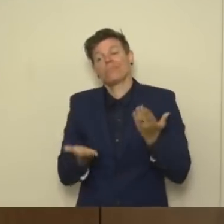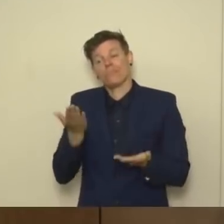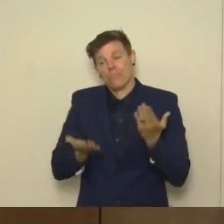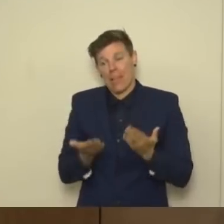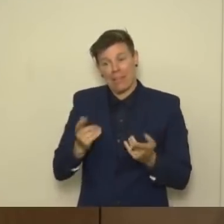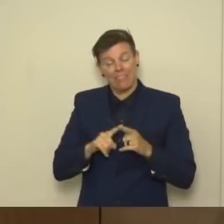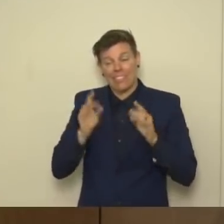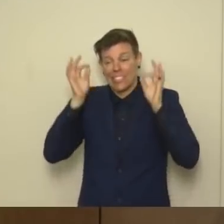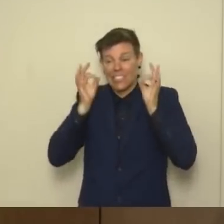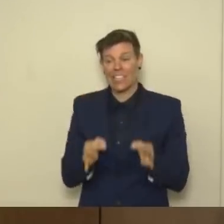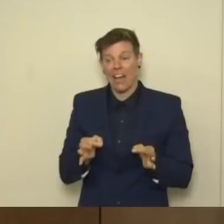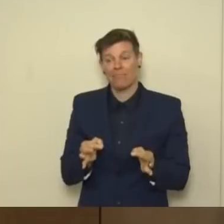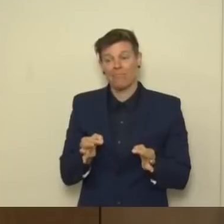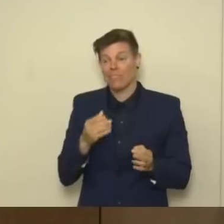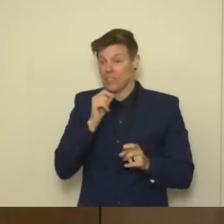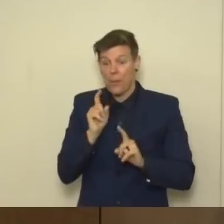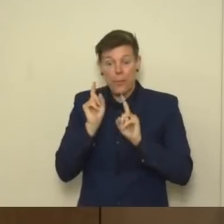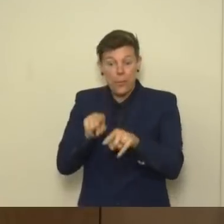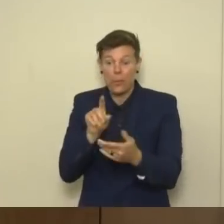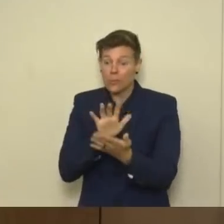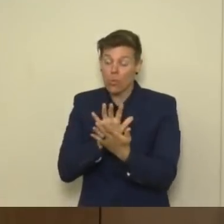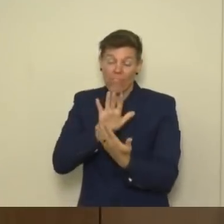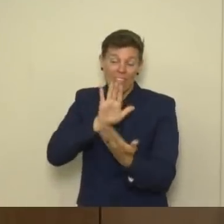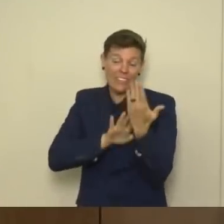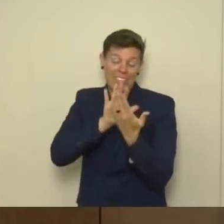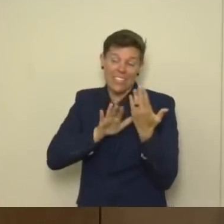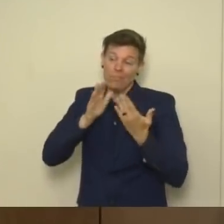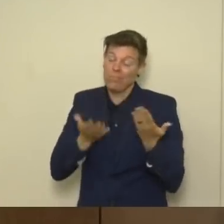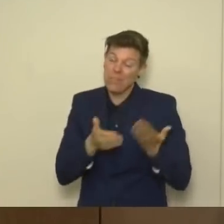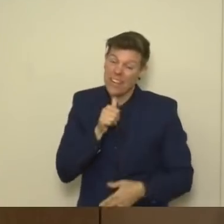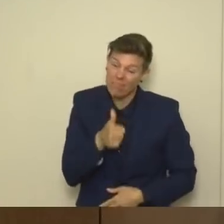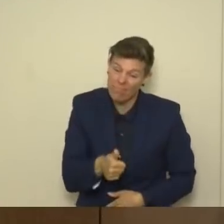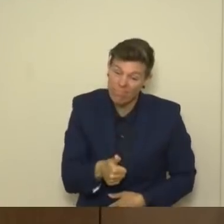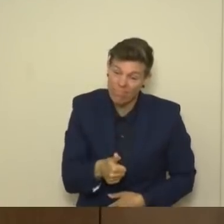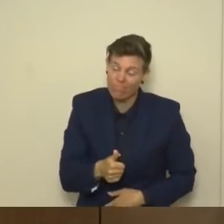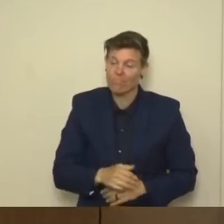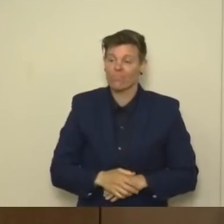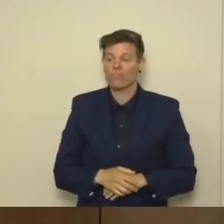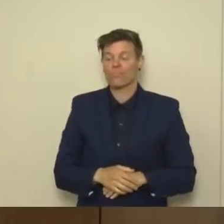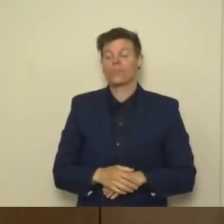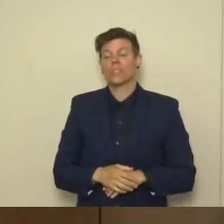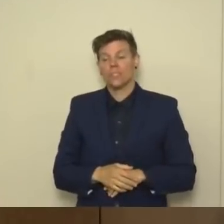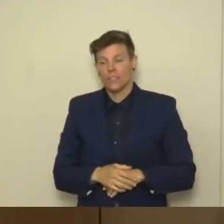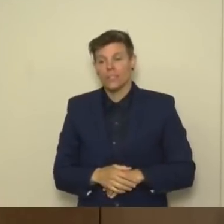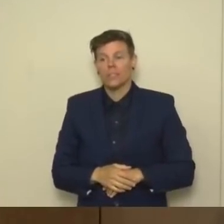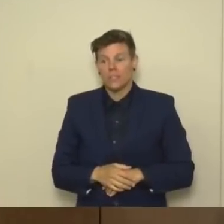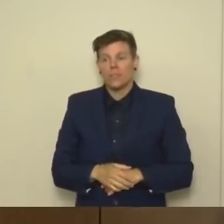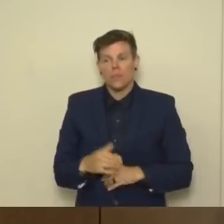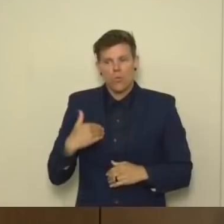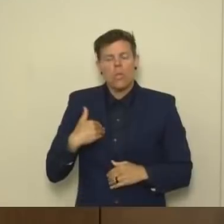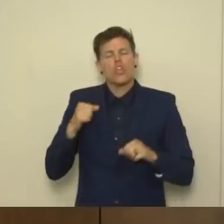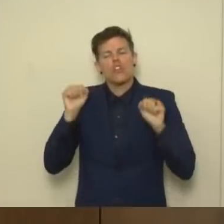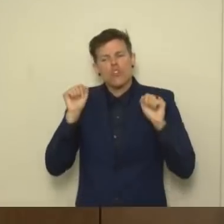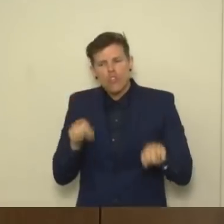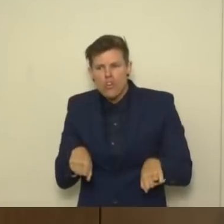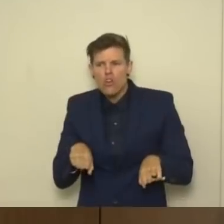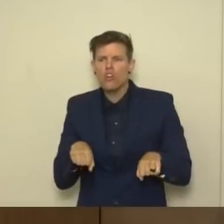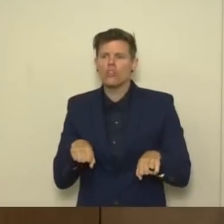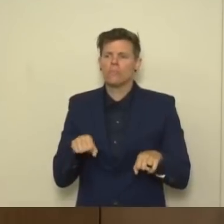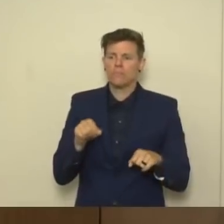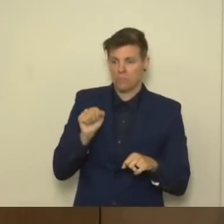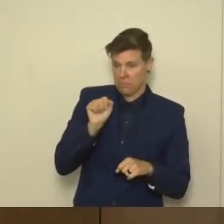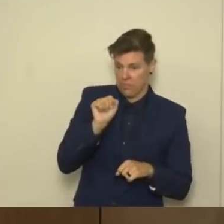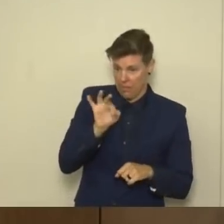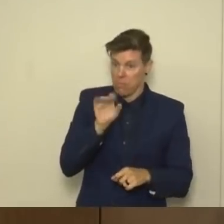rapid response at a school. So, but we have those strategies where we would close down, sanitize, test everyone,